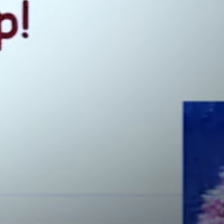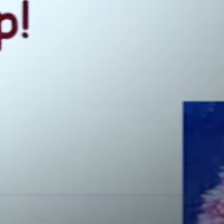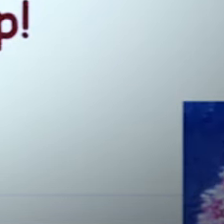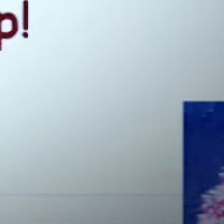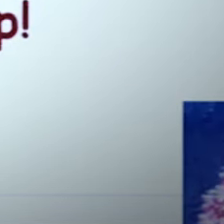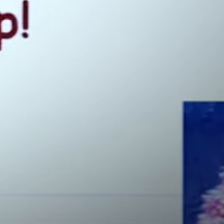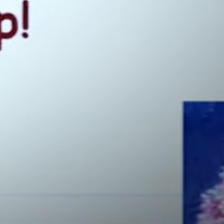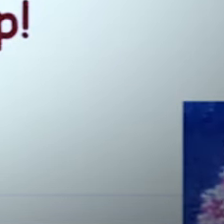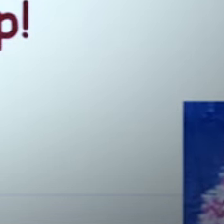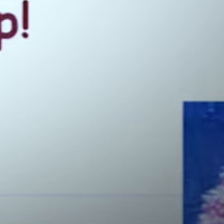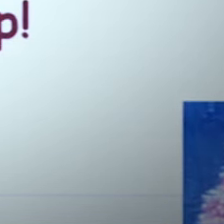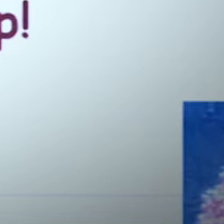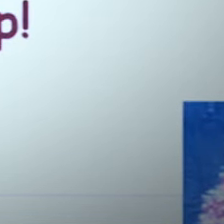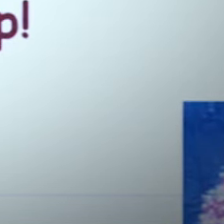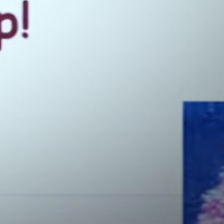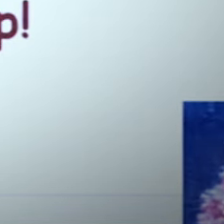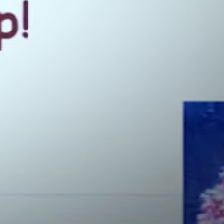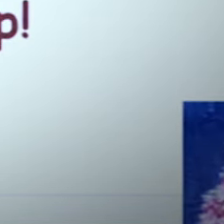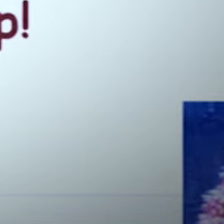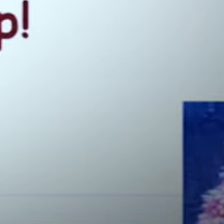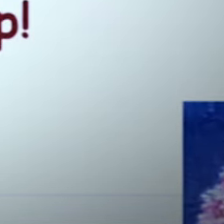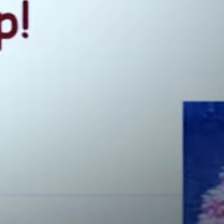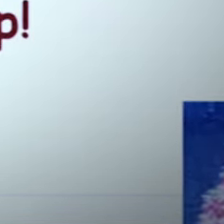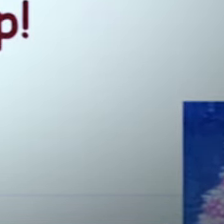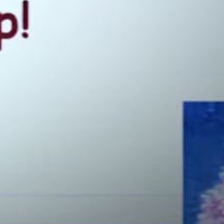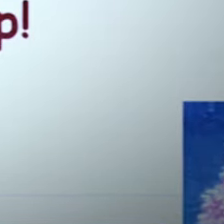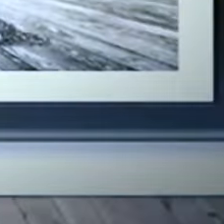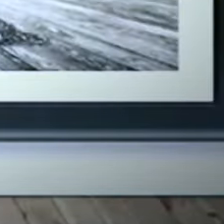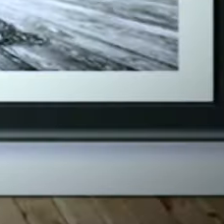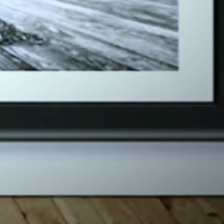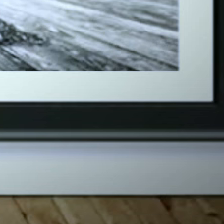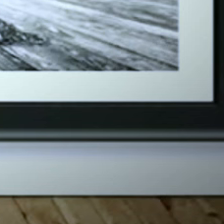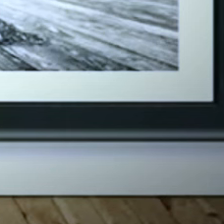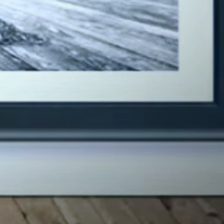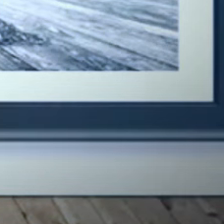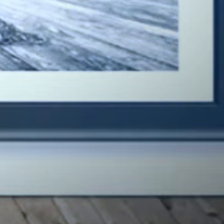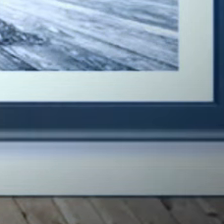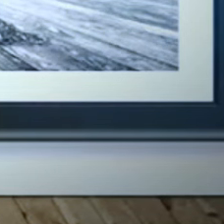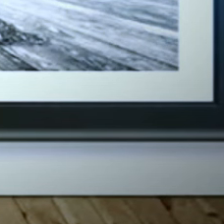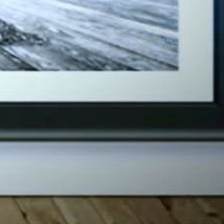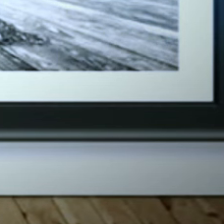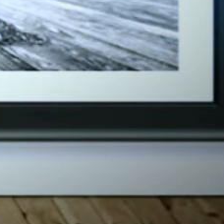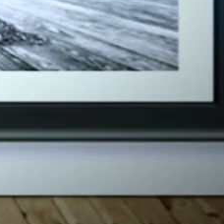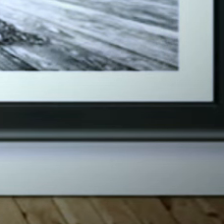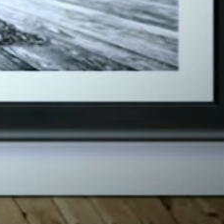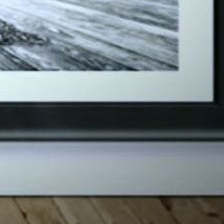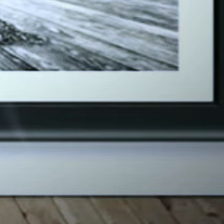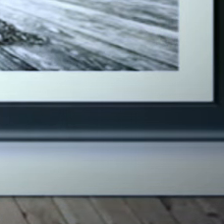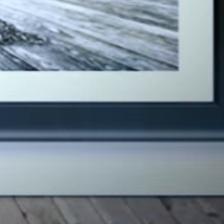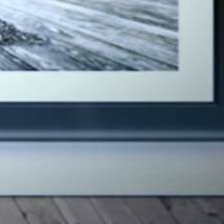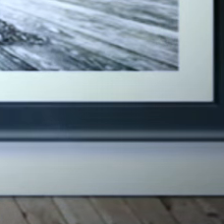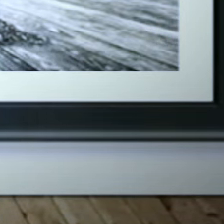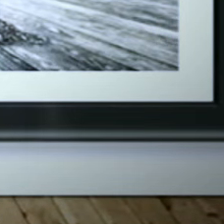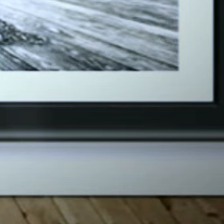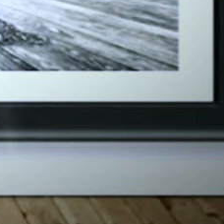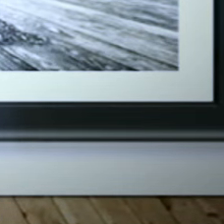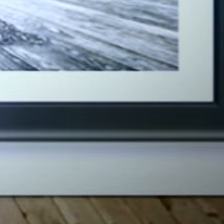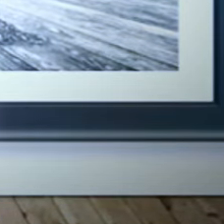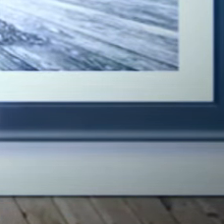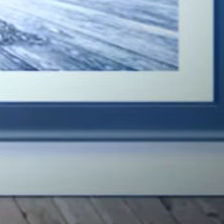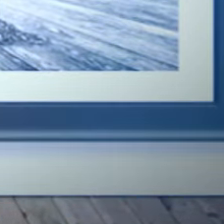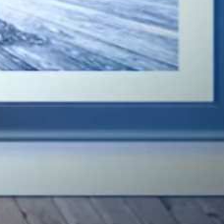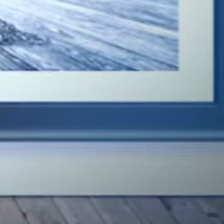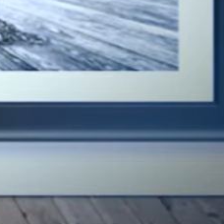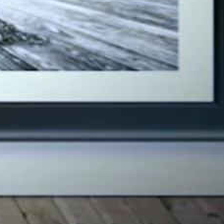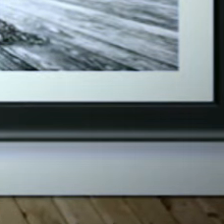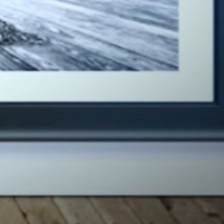But grow up. You can't do anything about the harsh economic pressure, but let your business